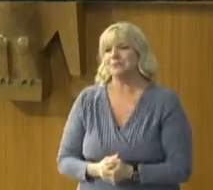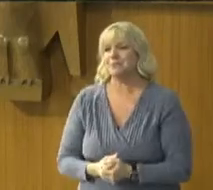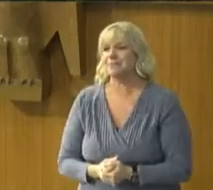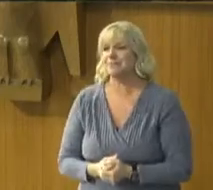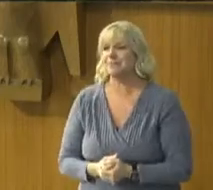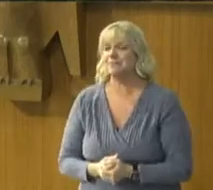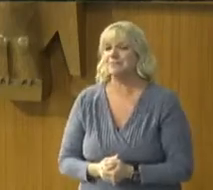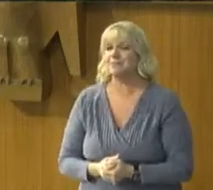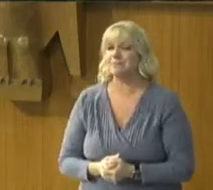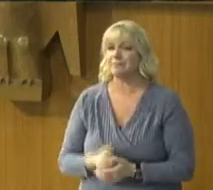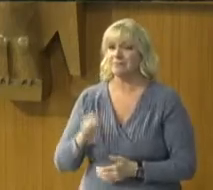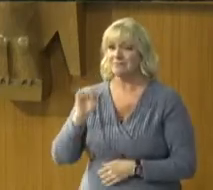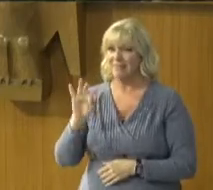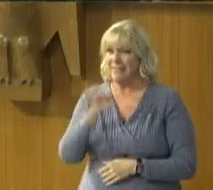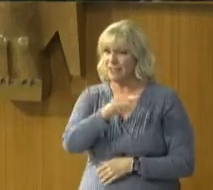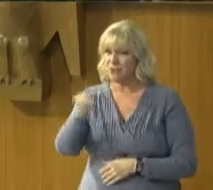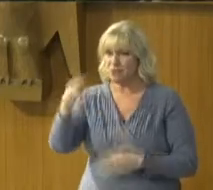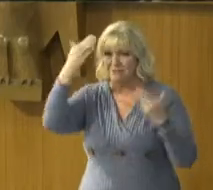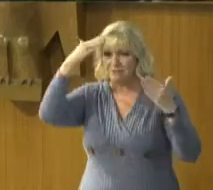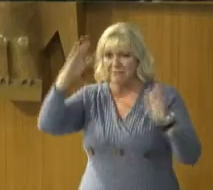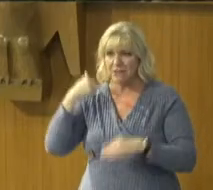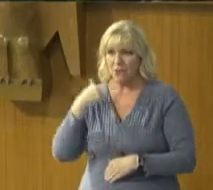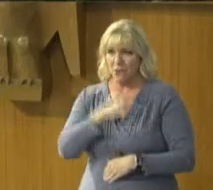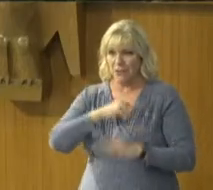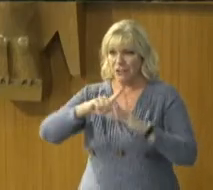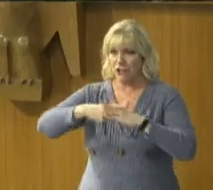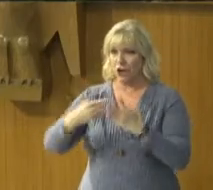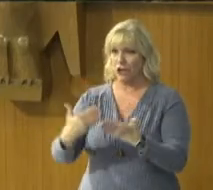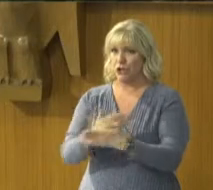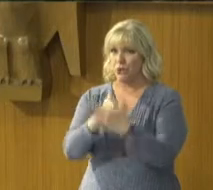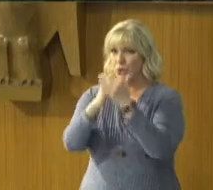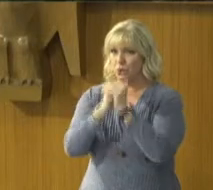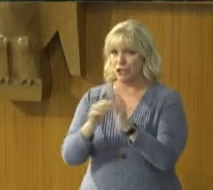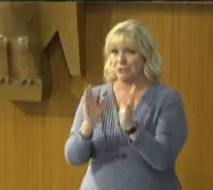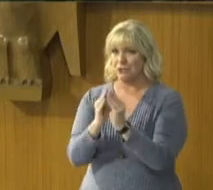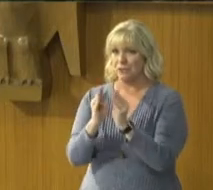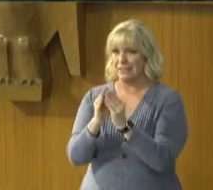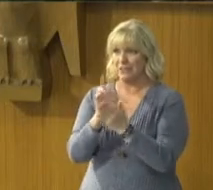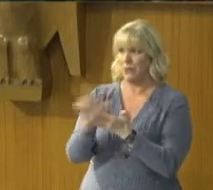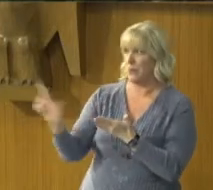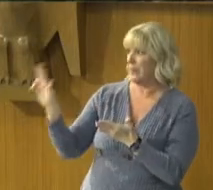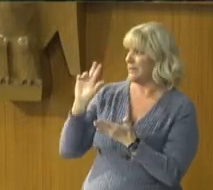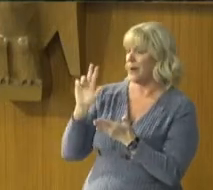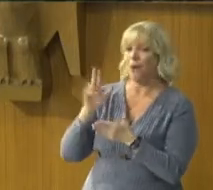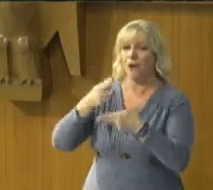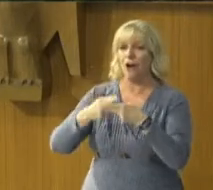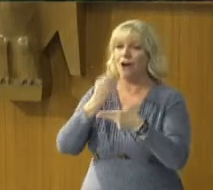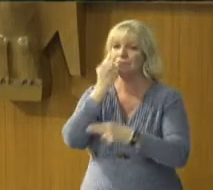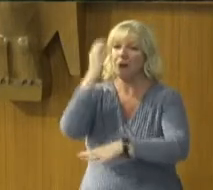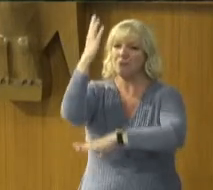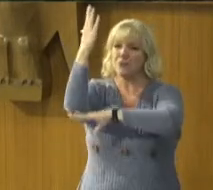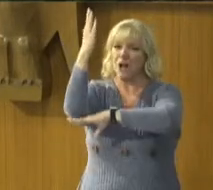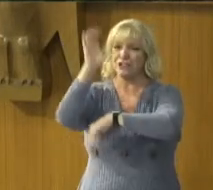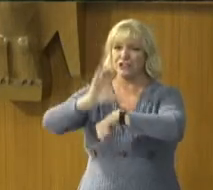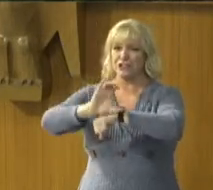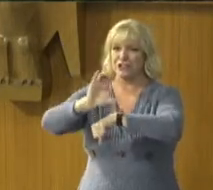you haven't heard, we launched a new worship service 3 weeks ago called Brunch Church, and